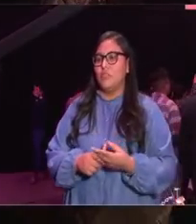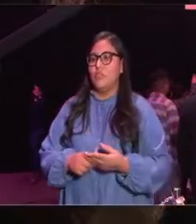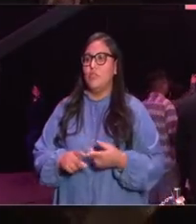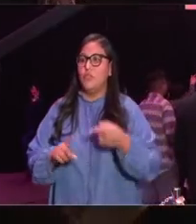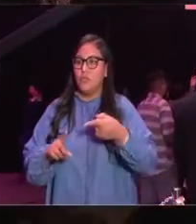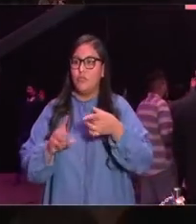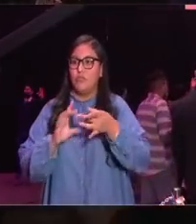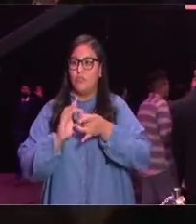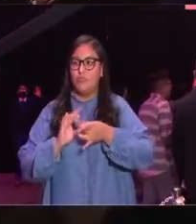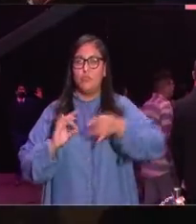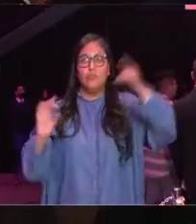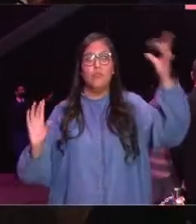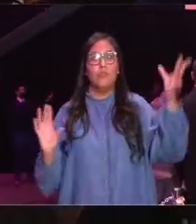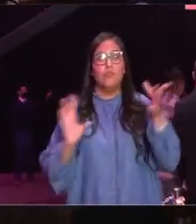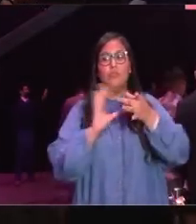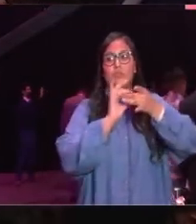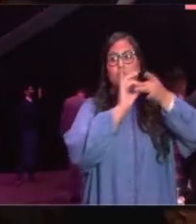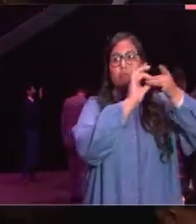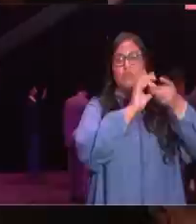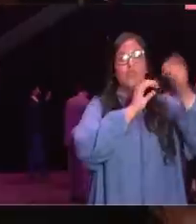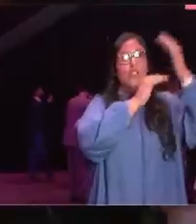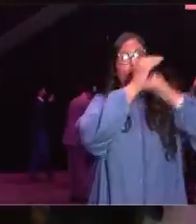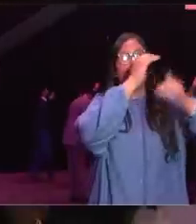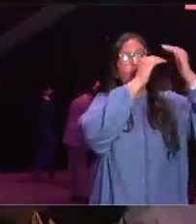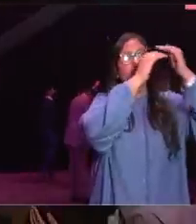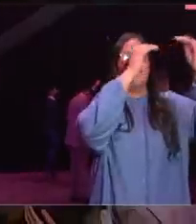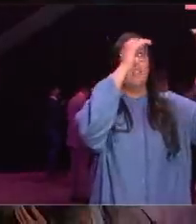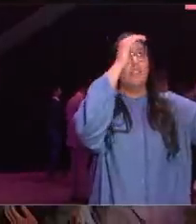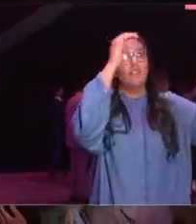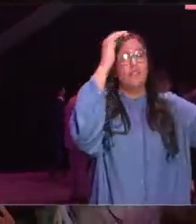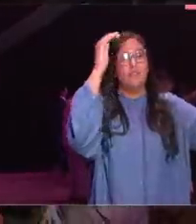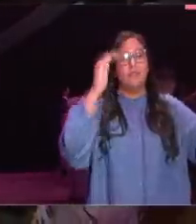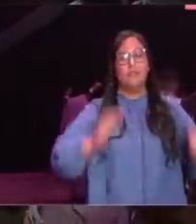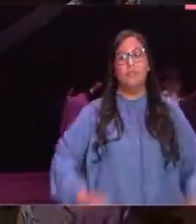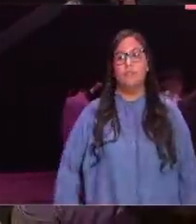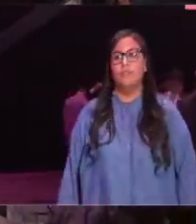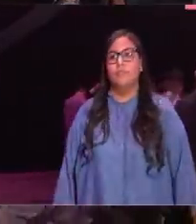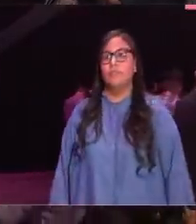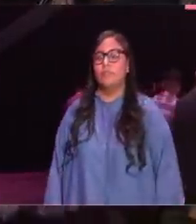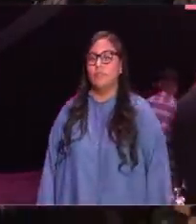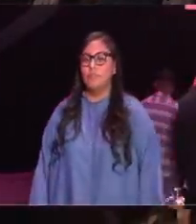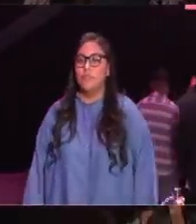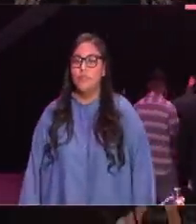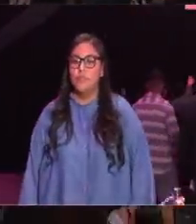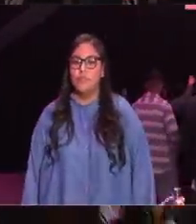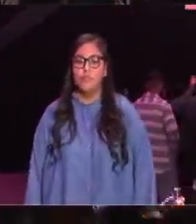ese canal por el cual el cielo se va a conectar con la tierra.